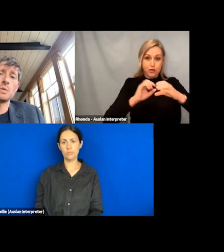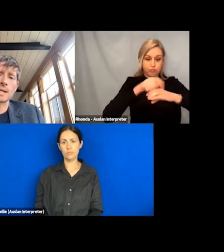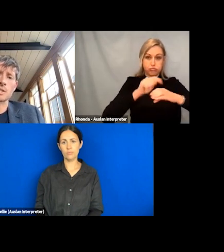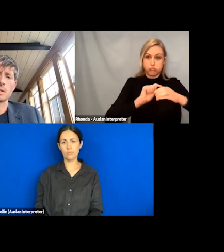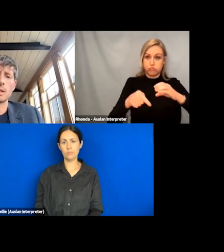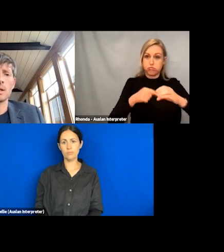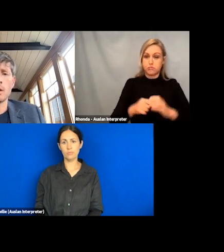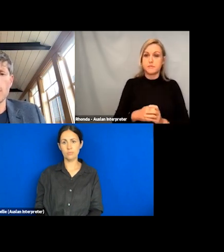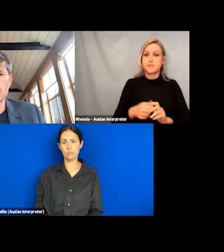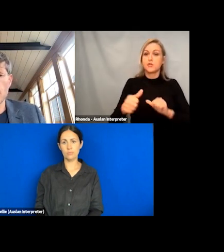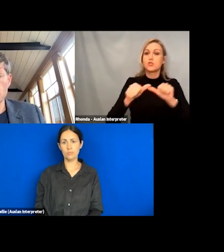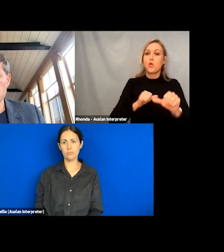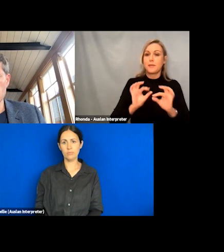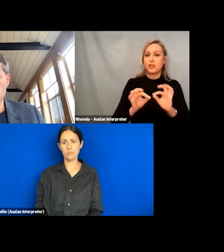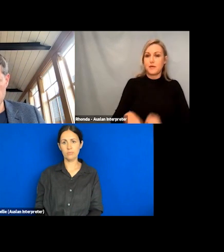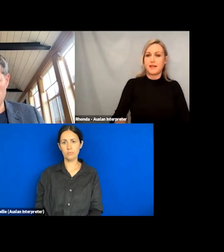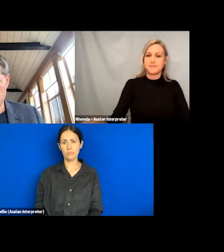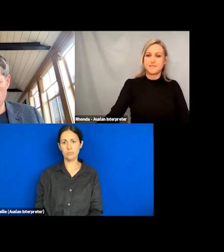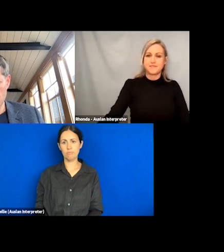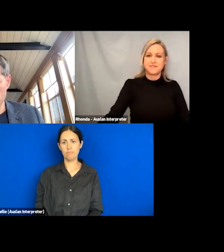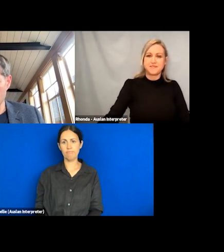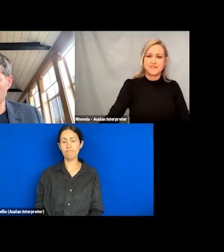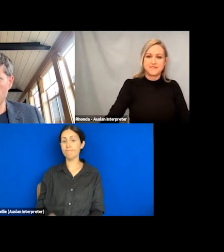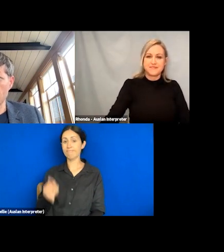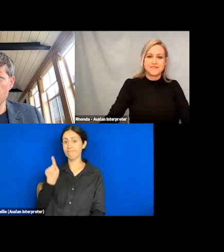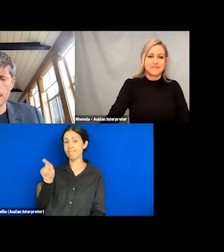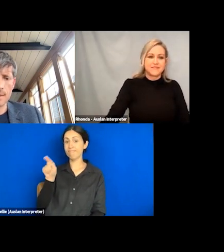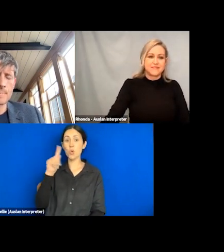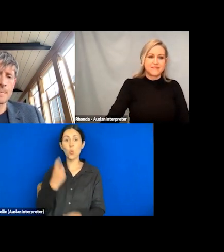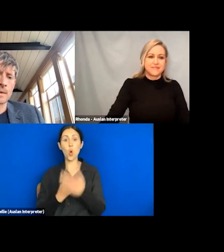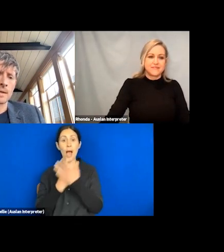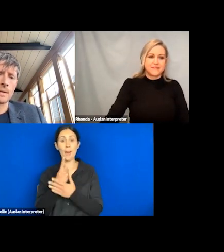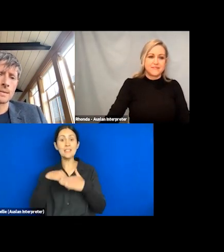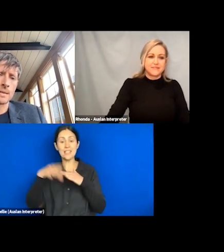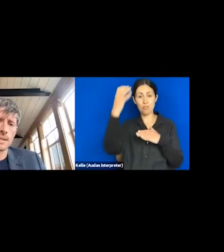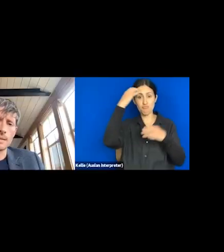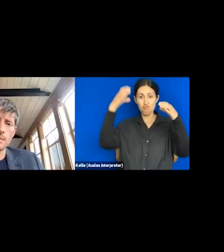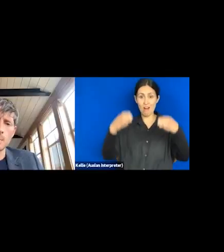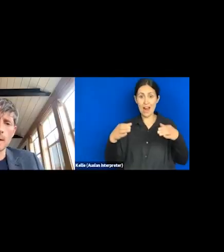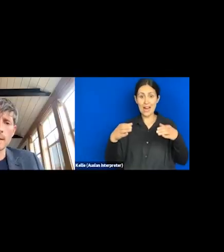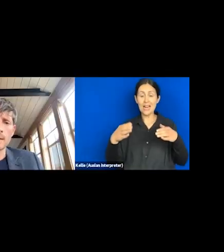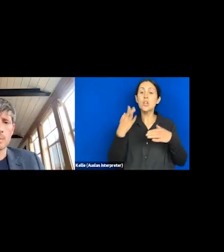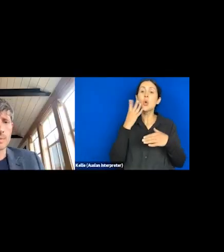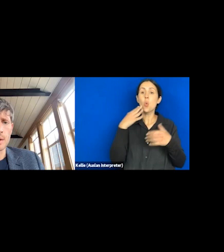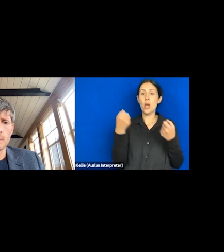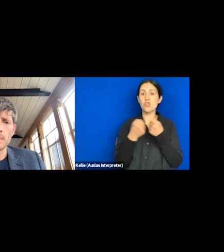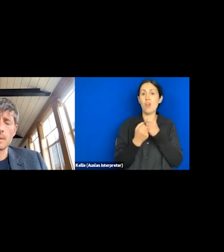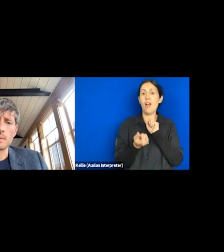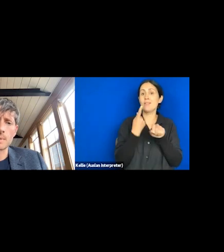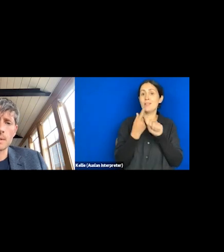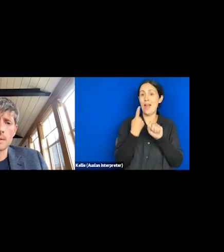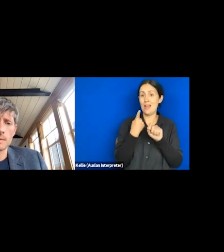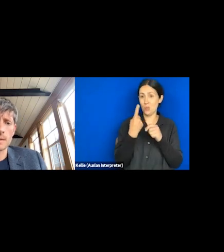acute action of the drug. We've seen it with psilocybin, we've seen it with LSD. in a slightly different way. We've seen it